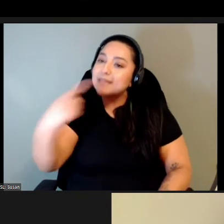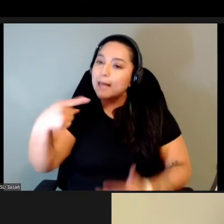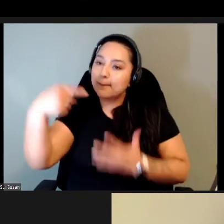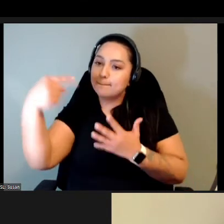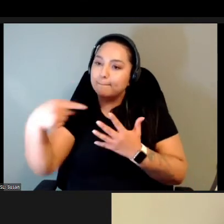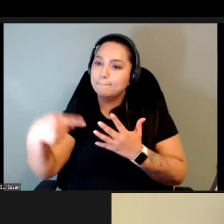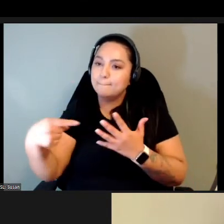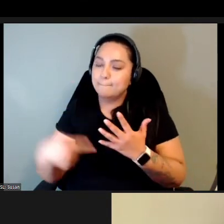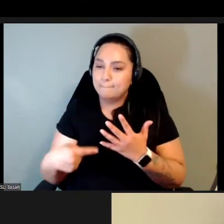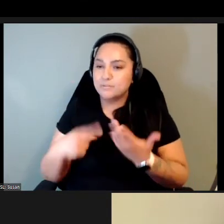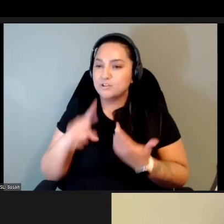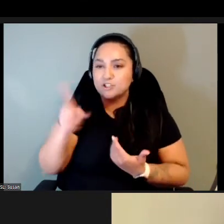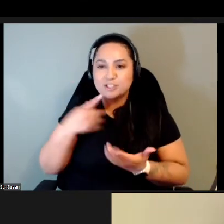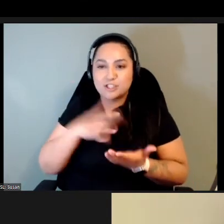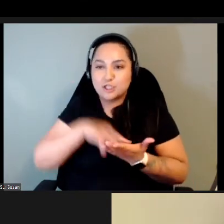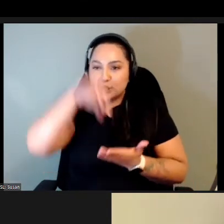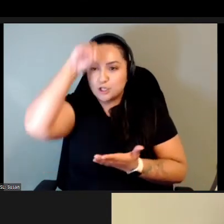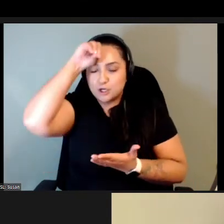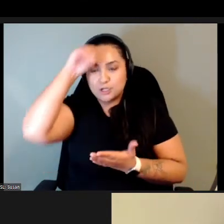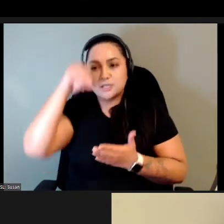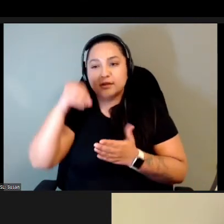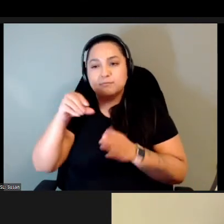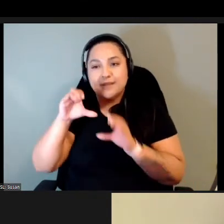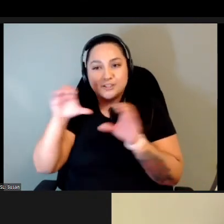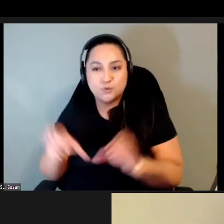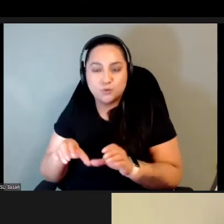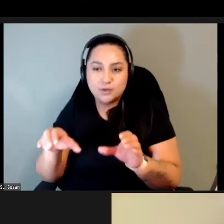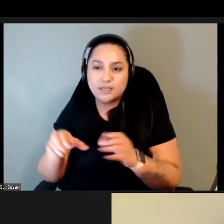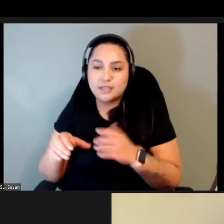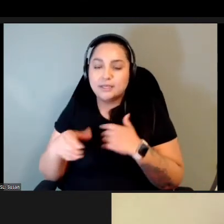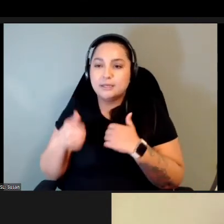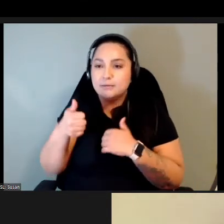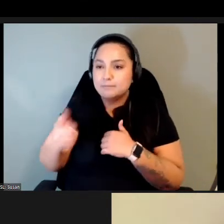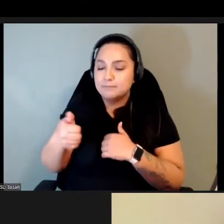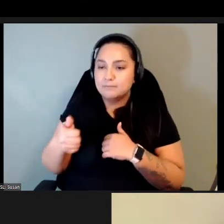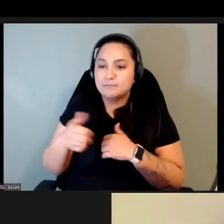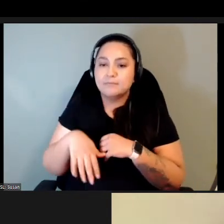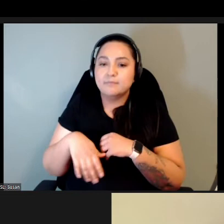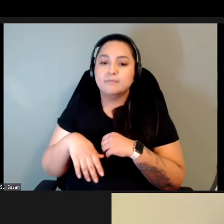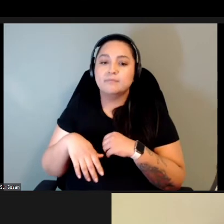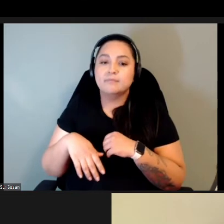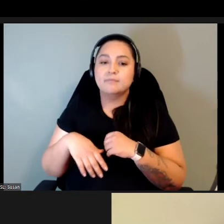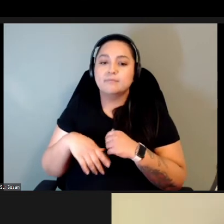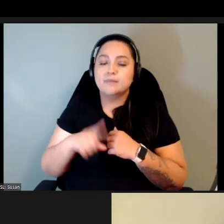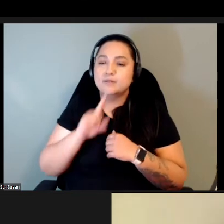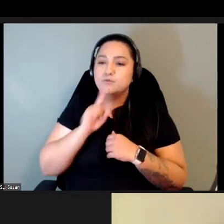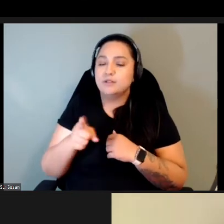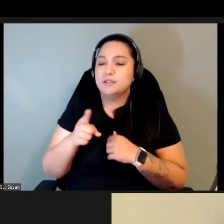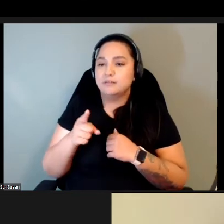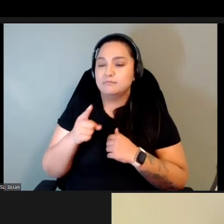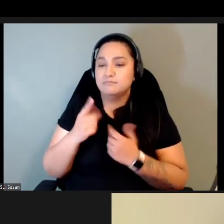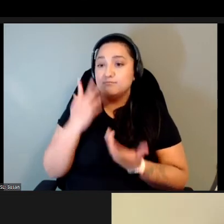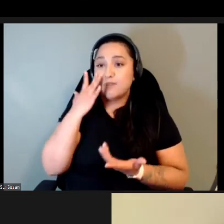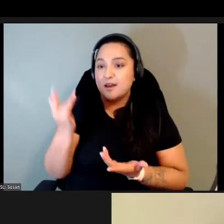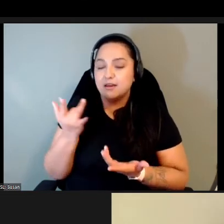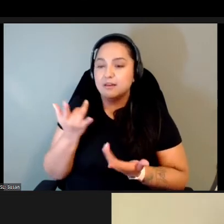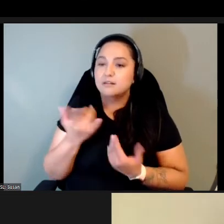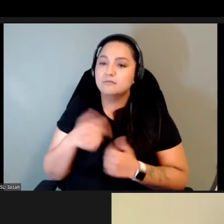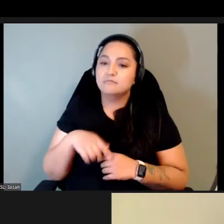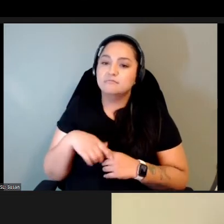learning by failing too. They fail a lot because it's based